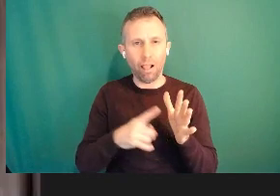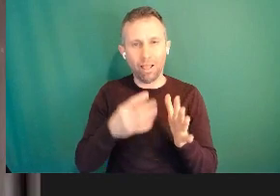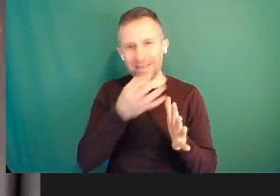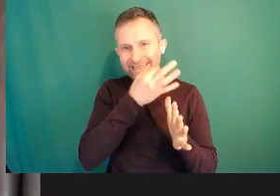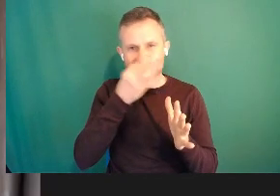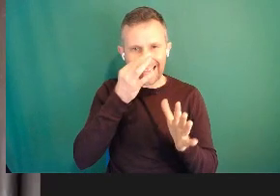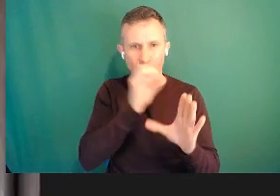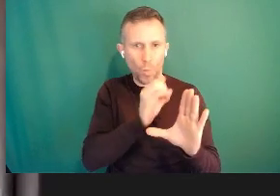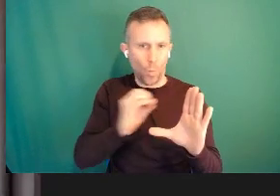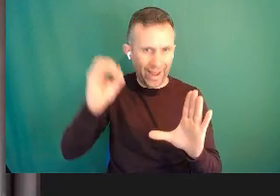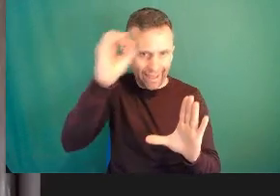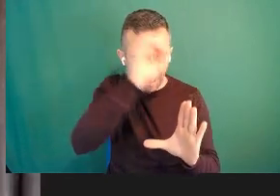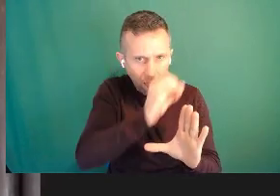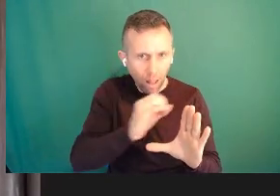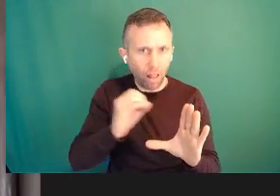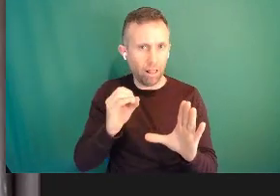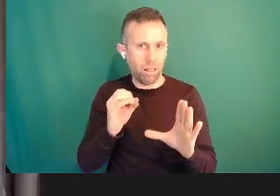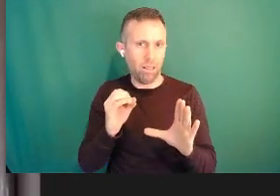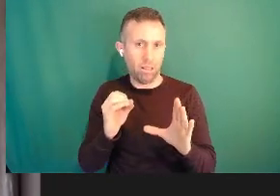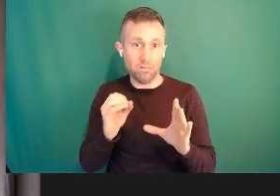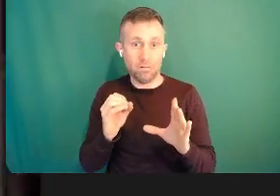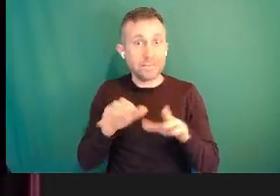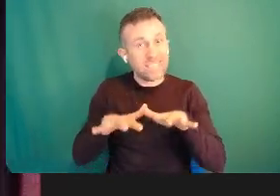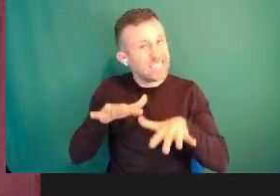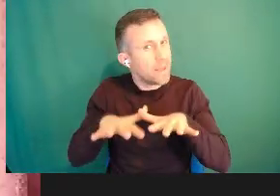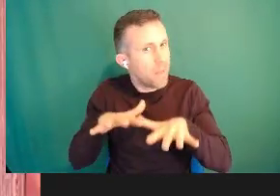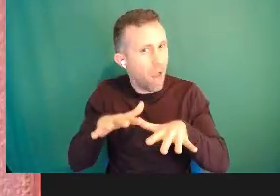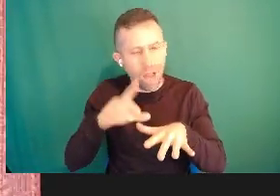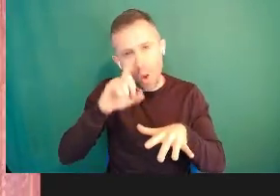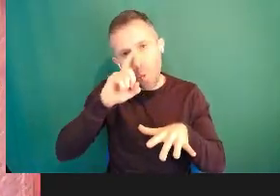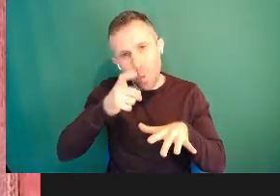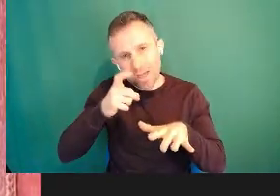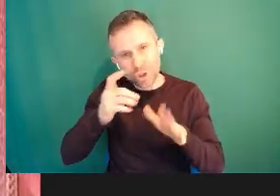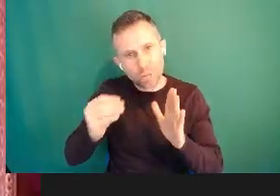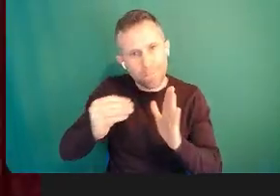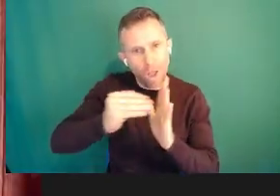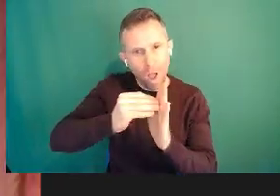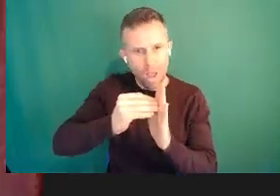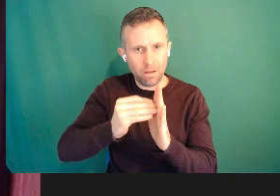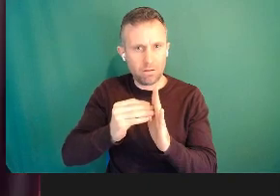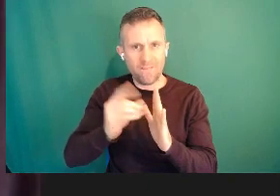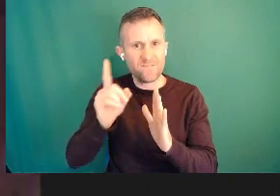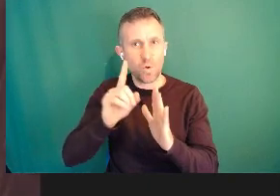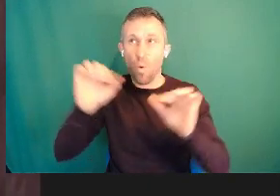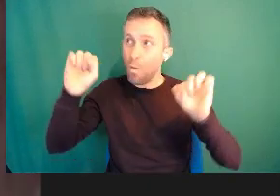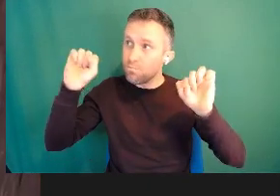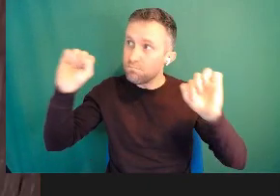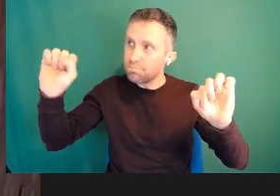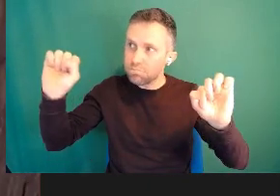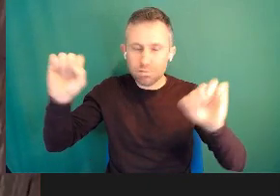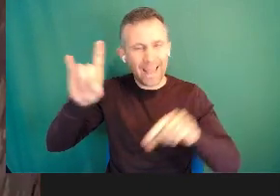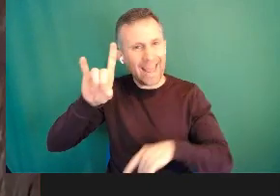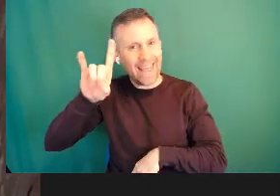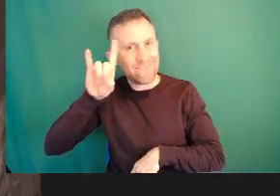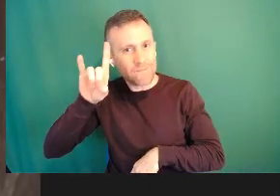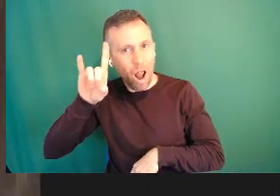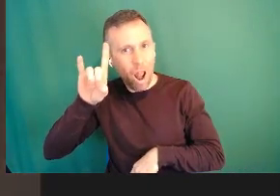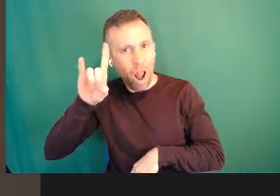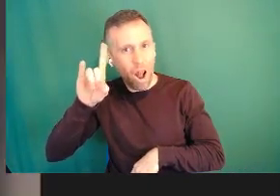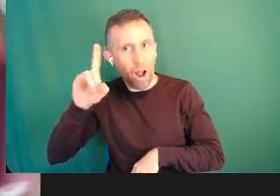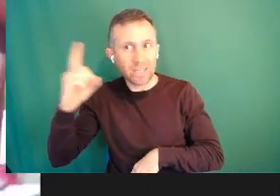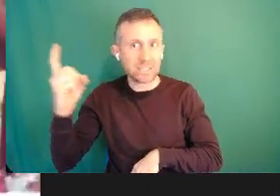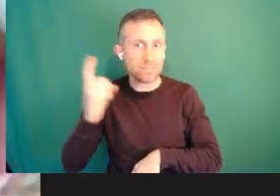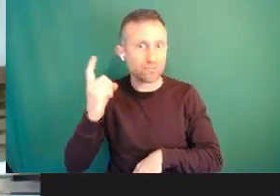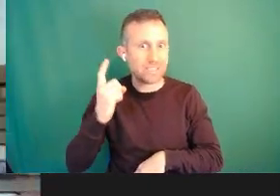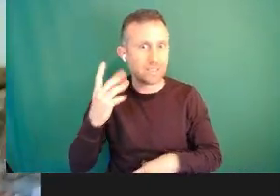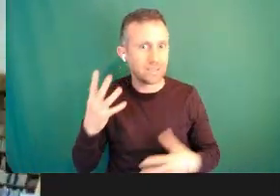that is to protect from evil spirits entering through the doorway. And this